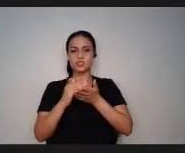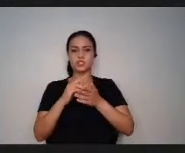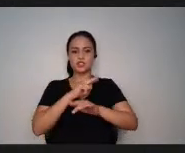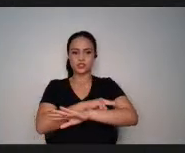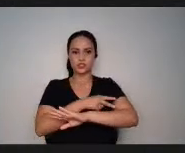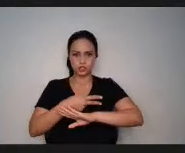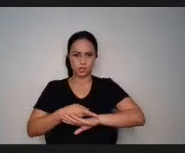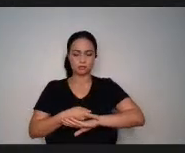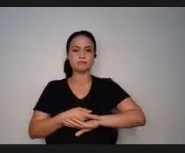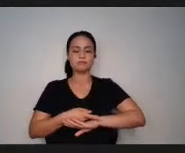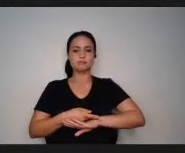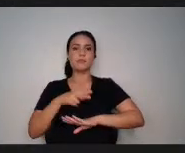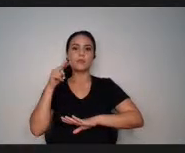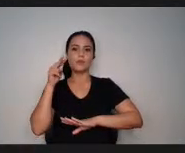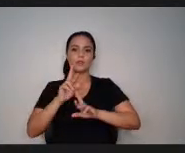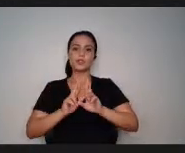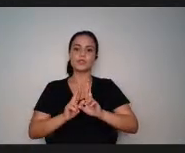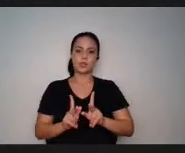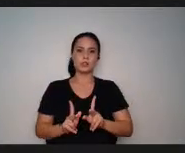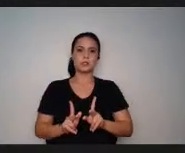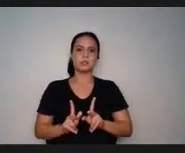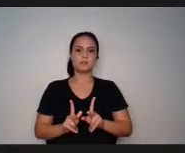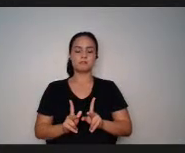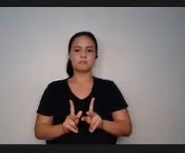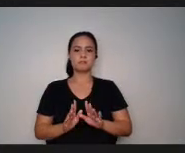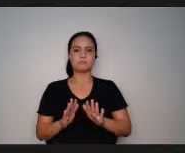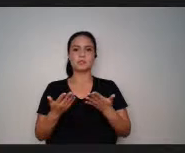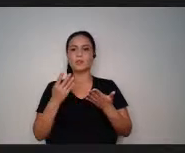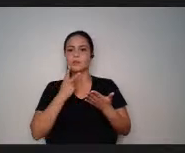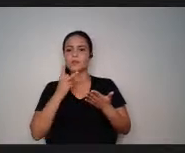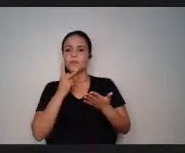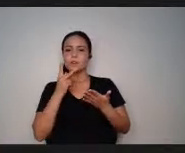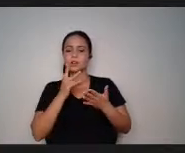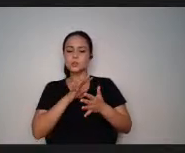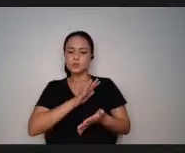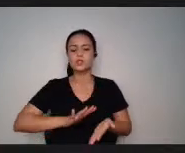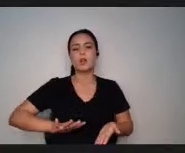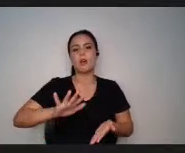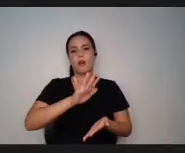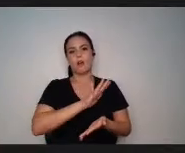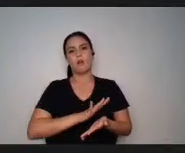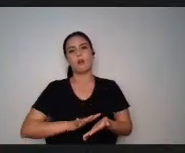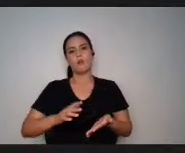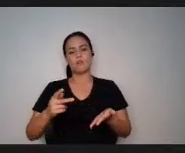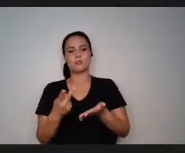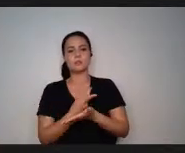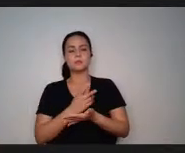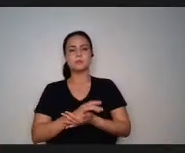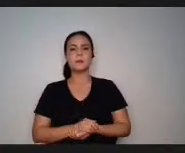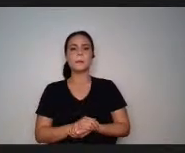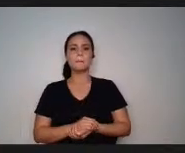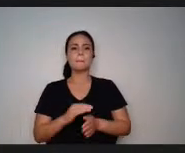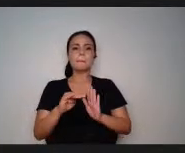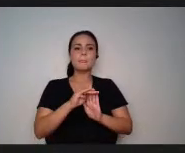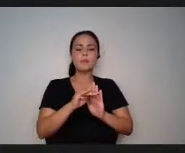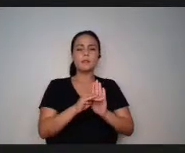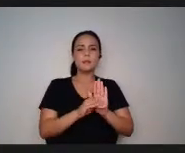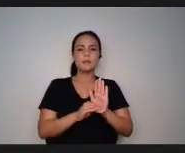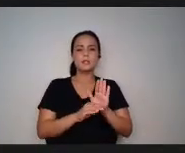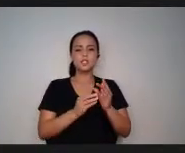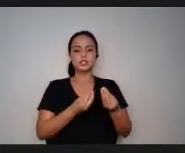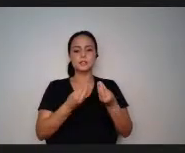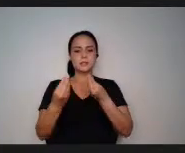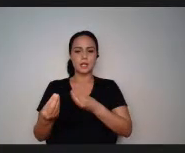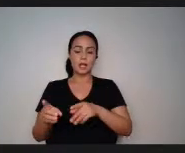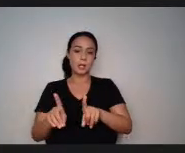lot of diversity in a day of work. So generally, I'm talking here in